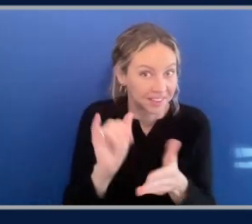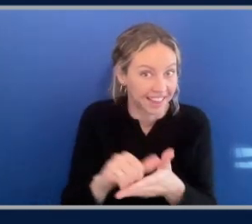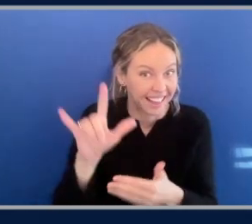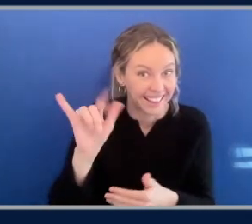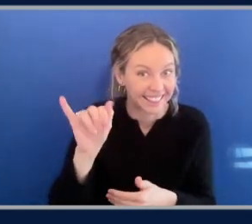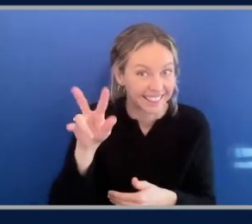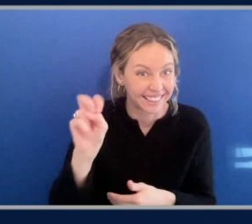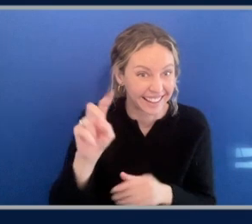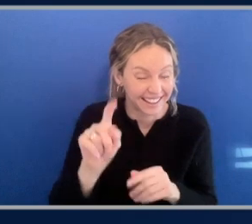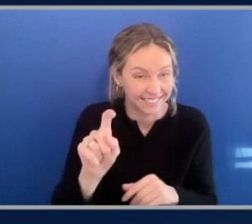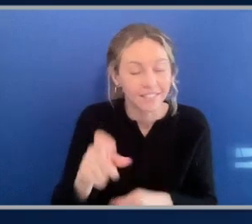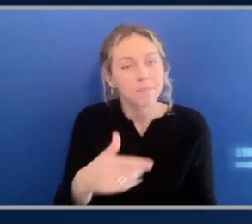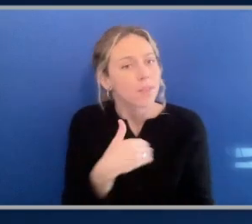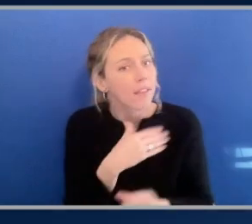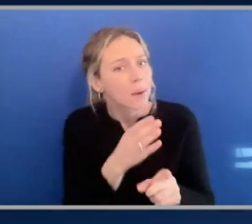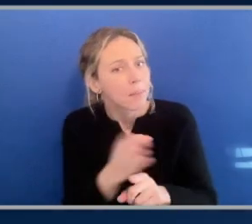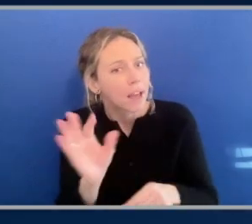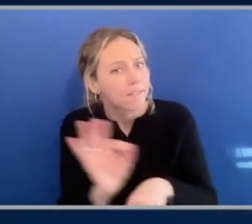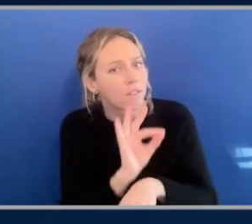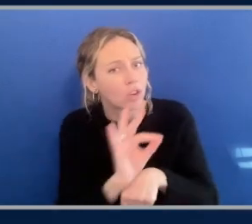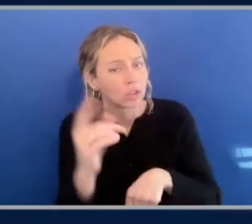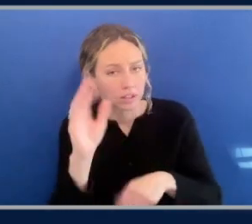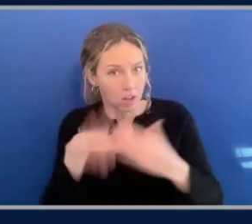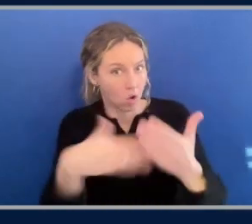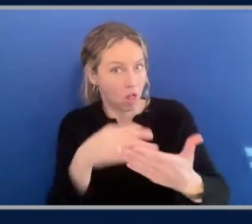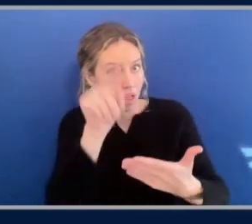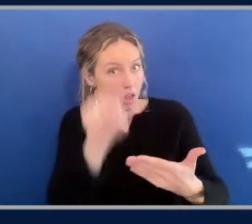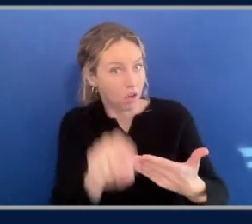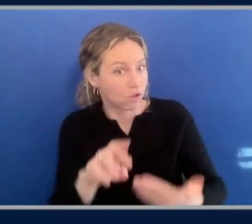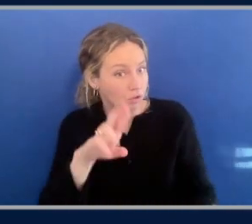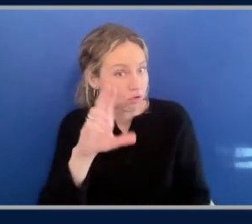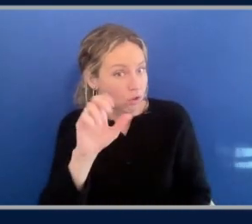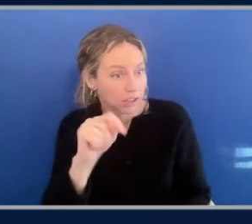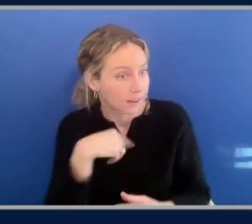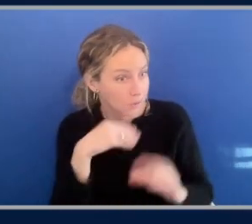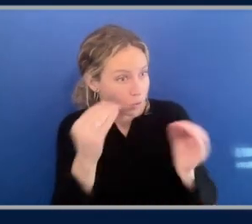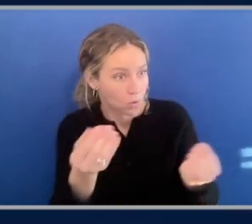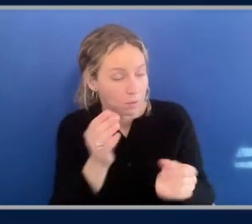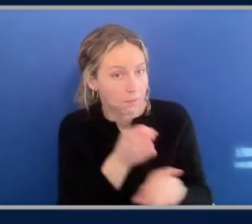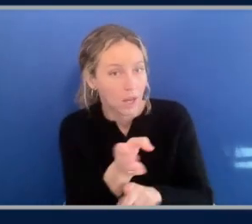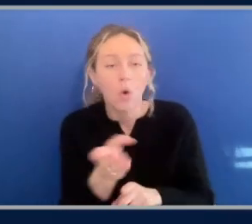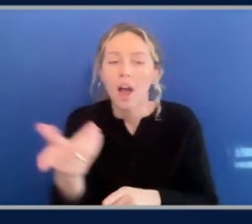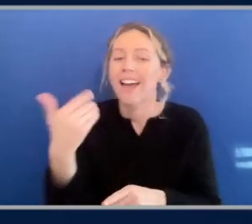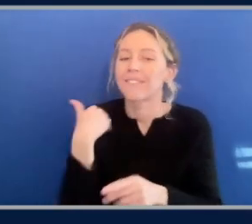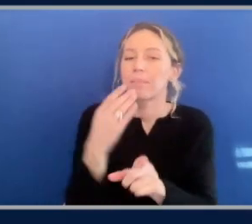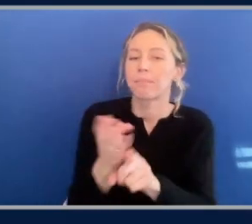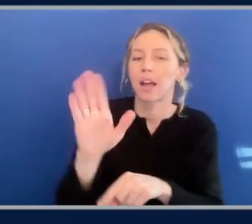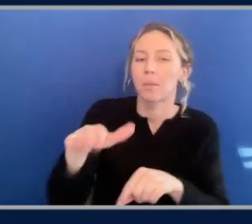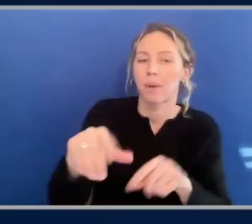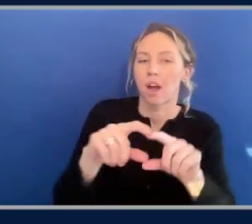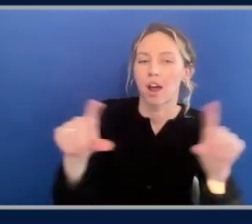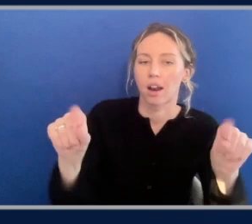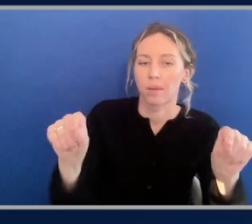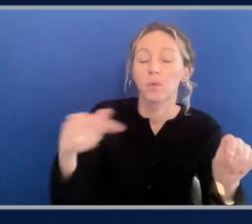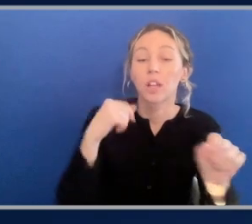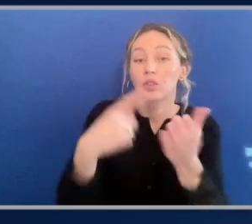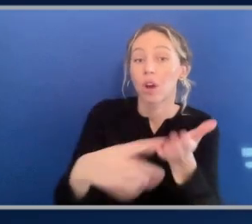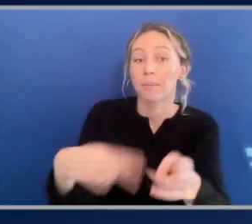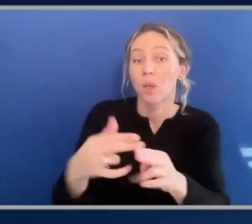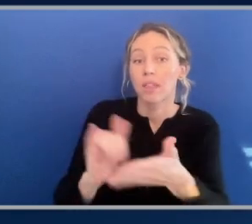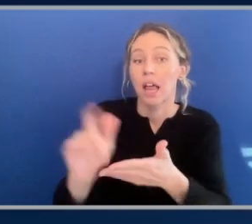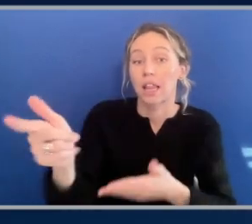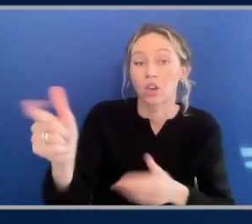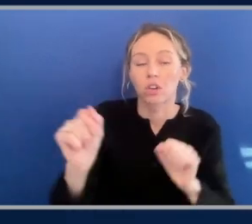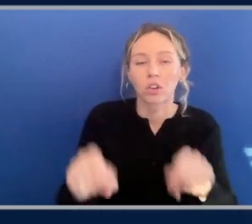main function, by the way? This is my question. Is this all? This is all the Rust function? There's no main function? There's a main function right down okay. here. Yes. Yeah. Okay. And we can talk about this in a little bit.